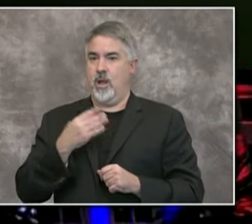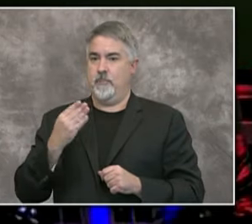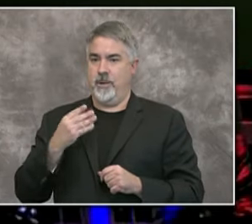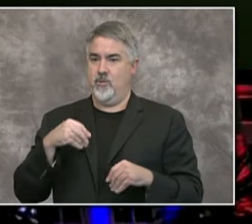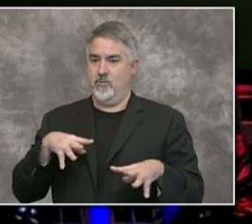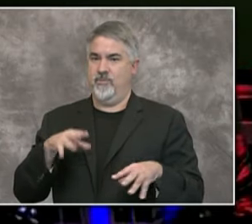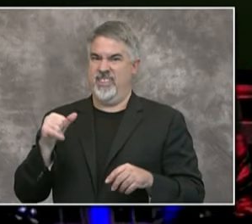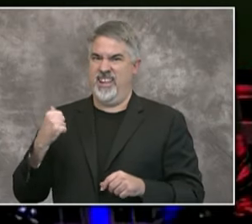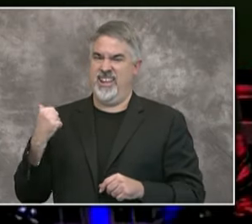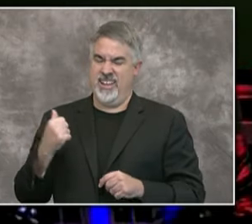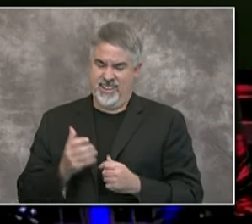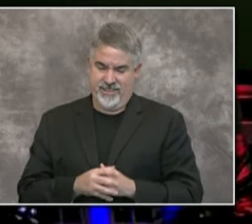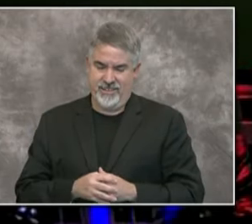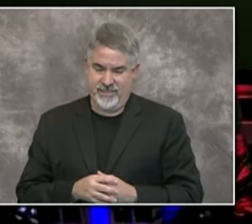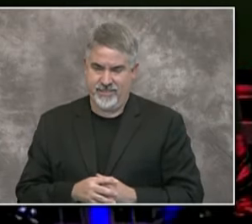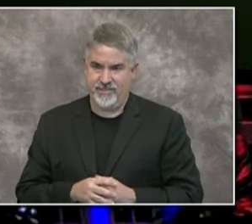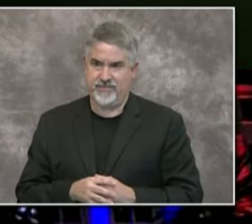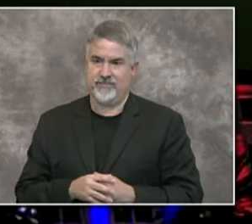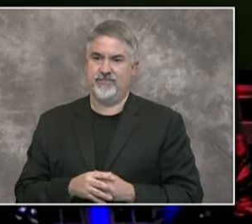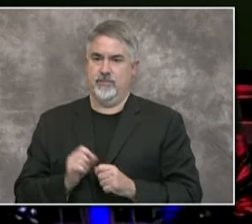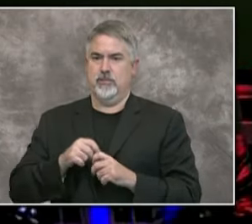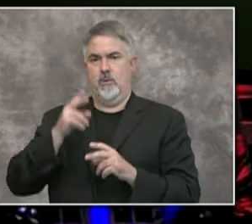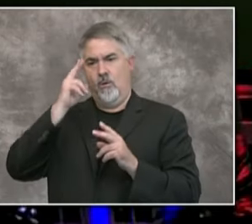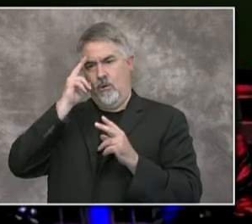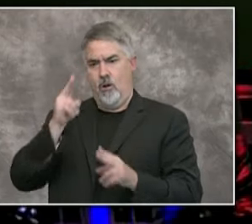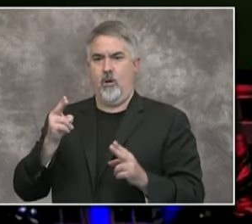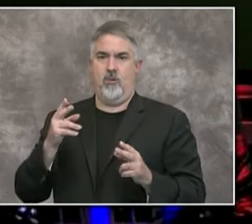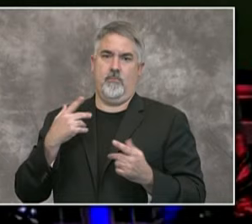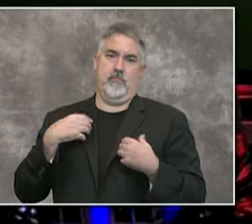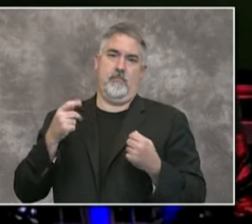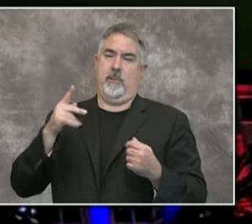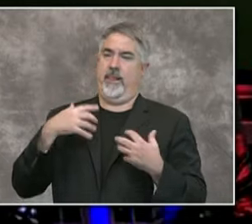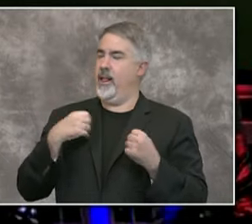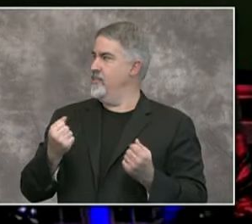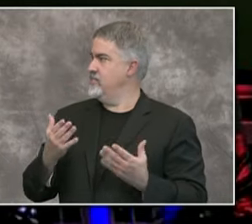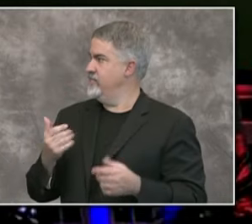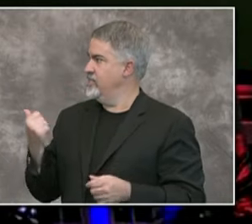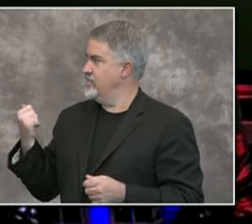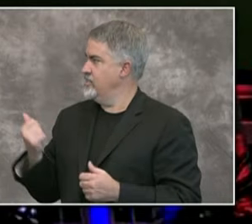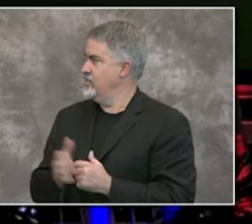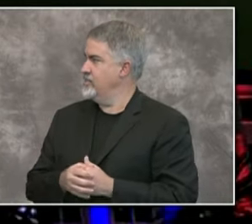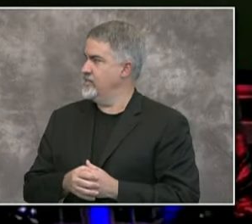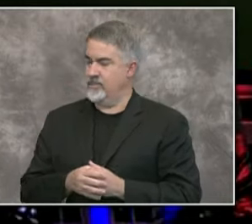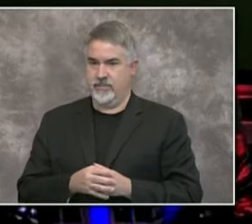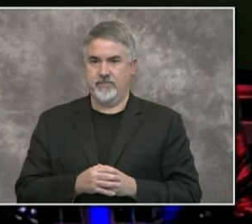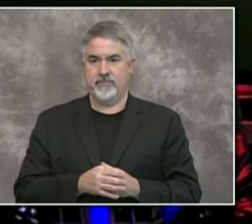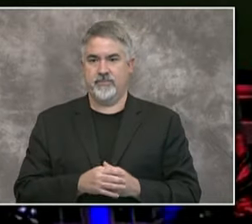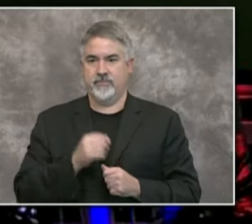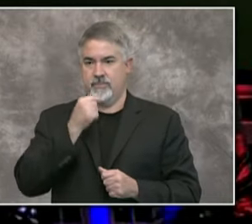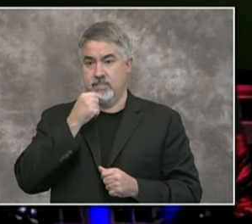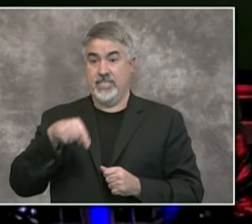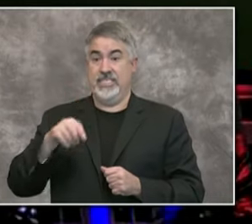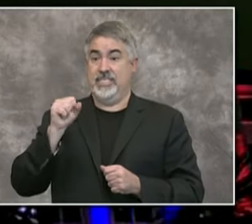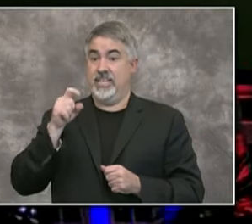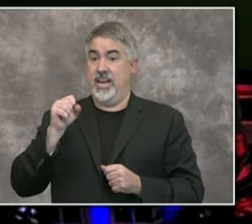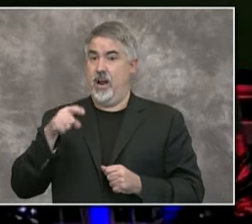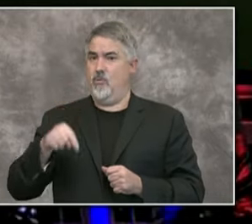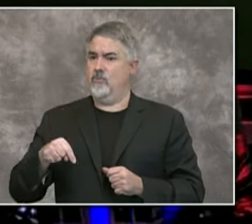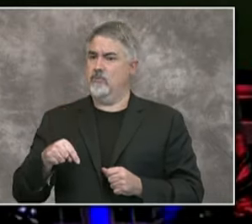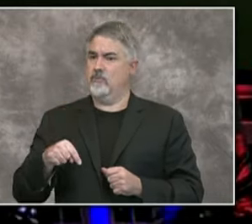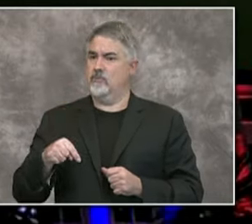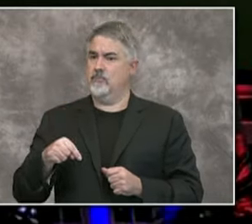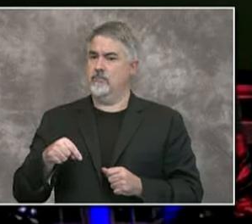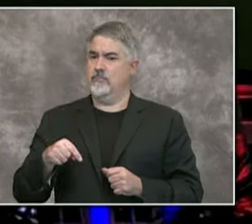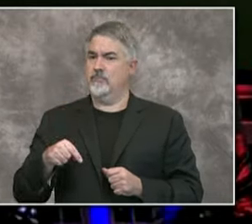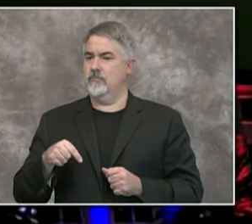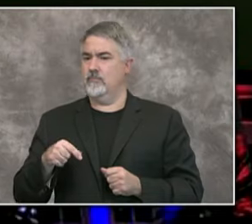public health professionals. Together, San Diego, we will light the light, and that leads us out